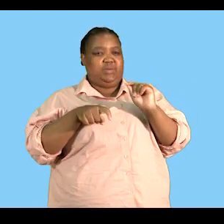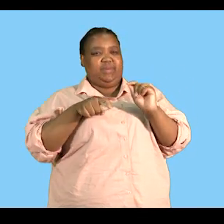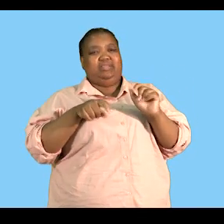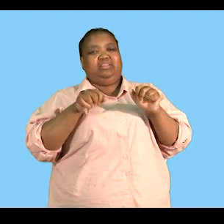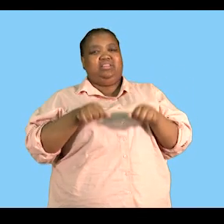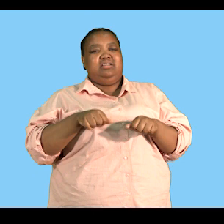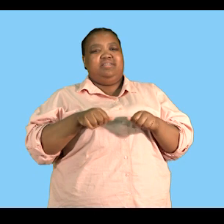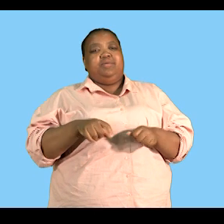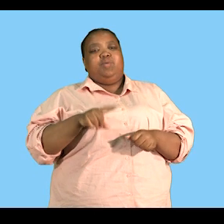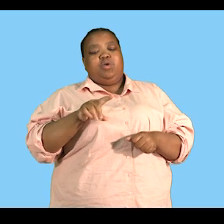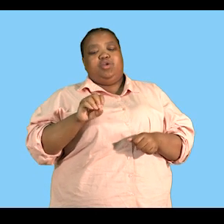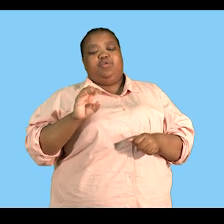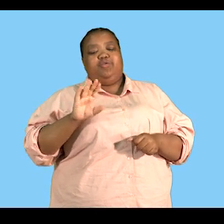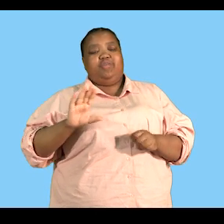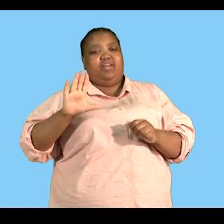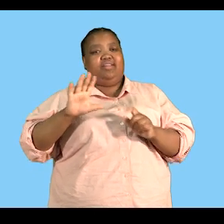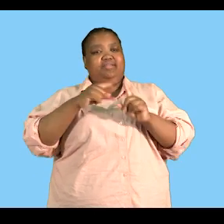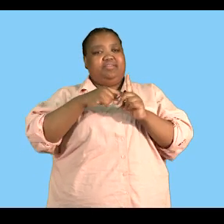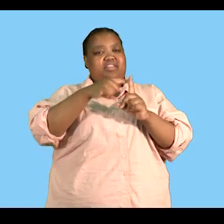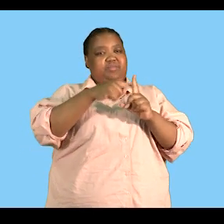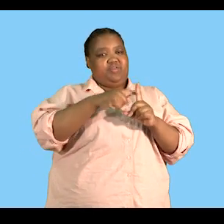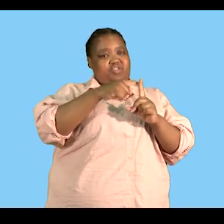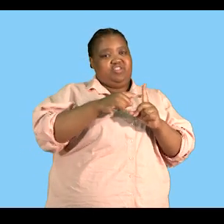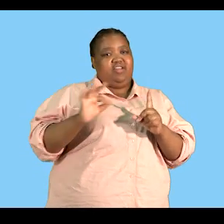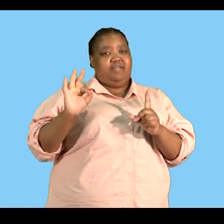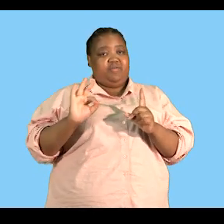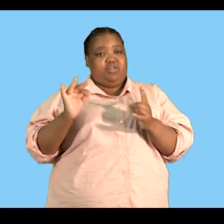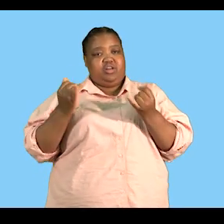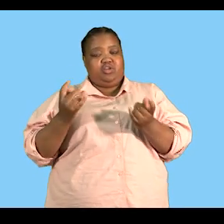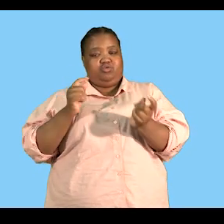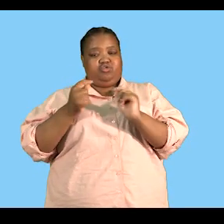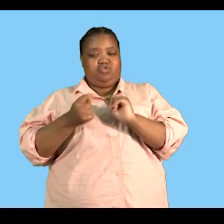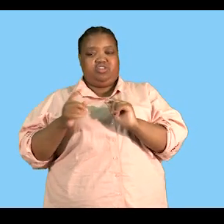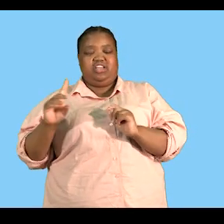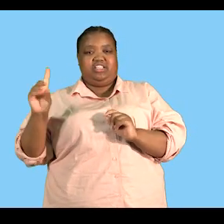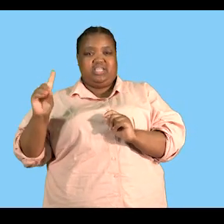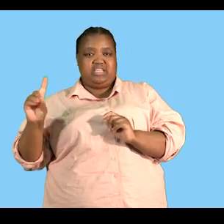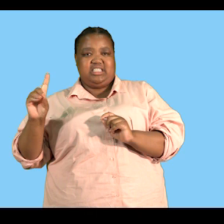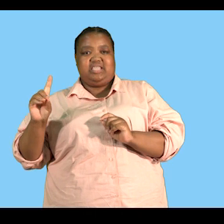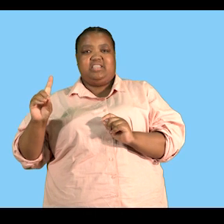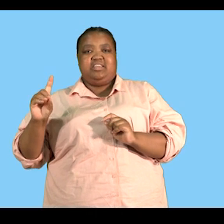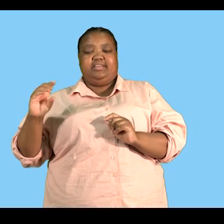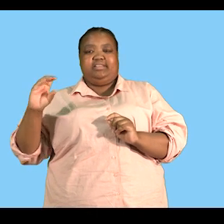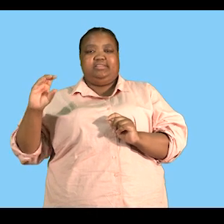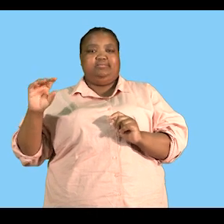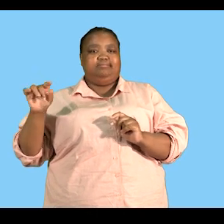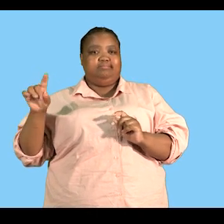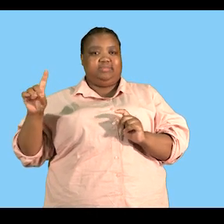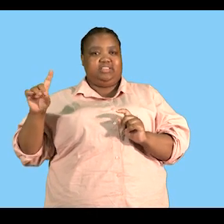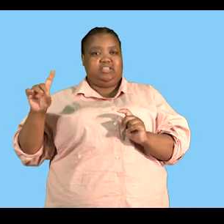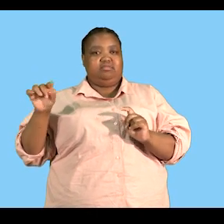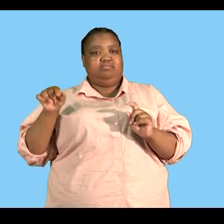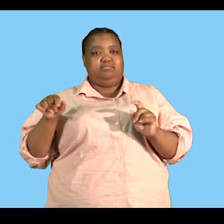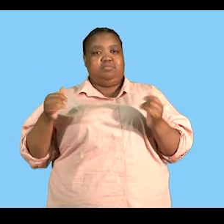the temperature in Fahrenheit to degrees Celsius. So the only thing that we need to